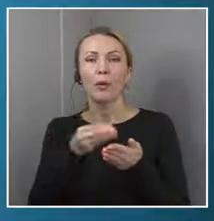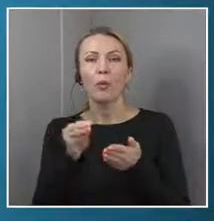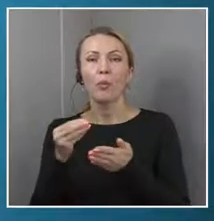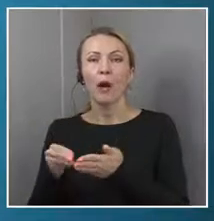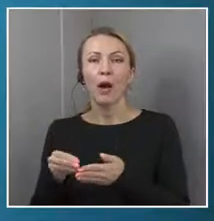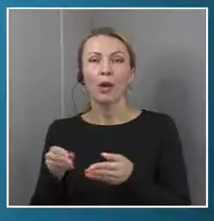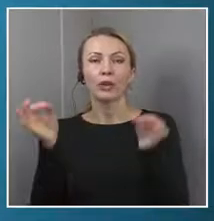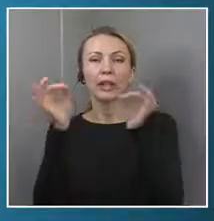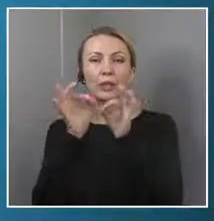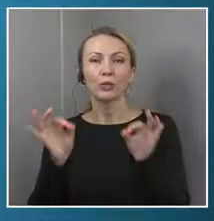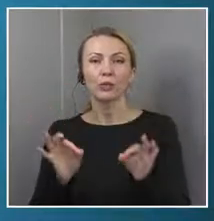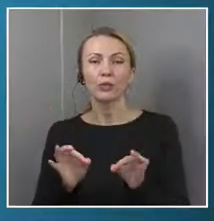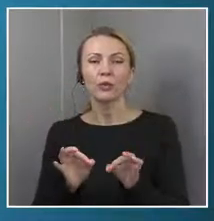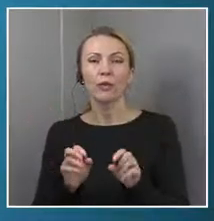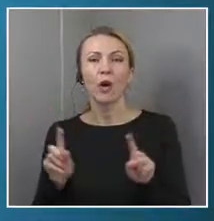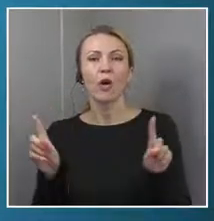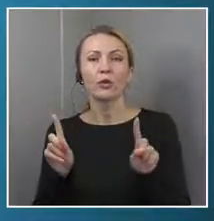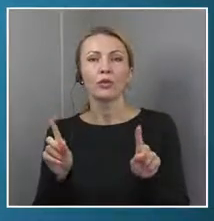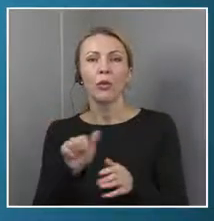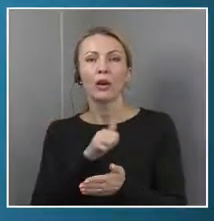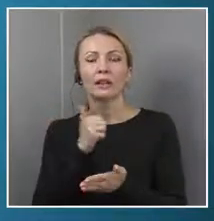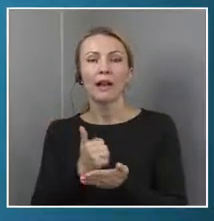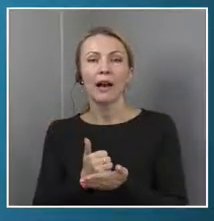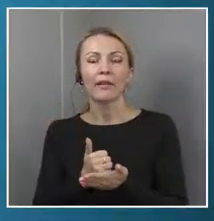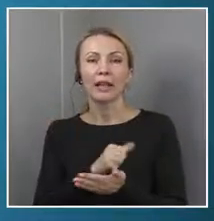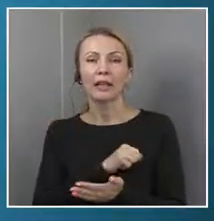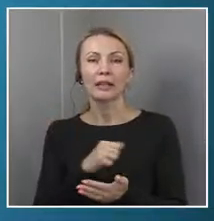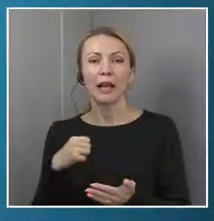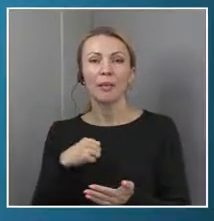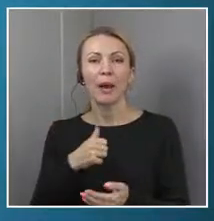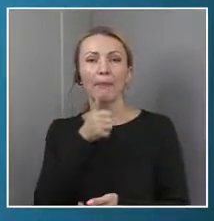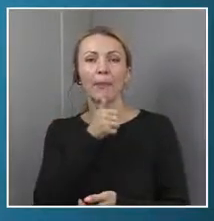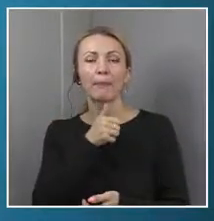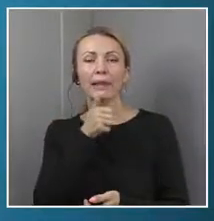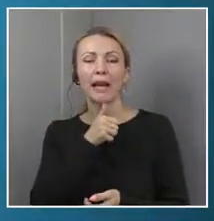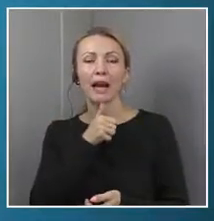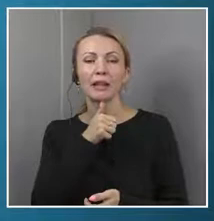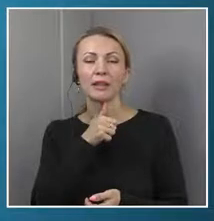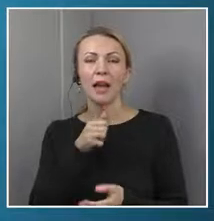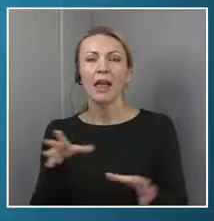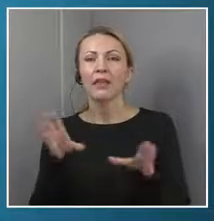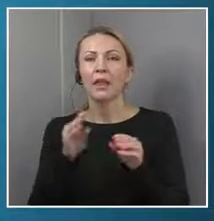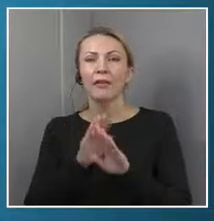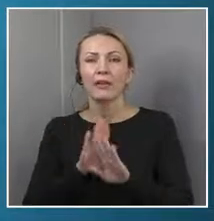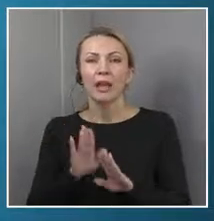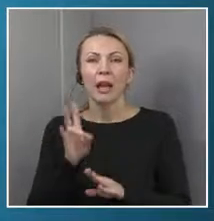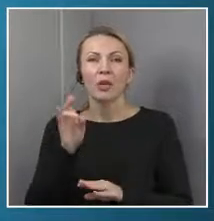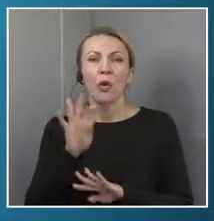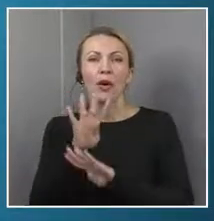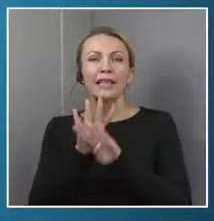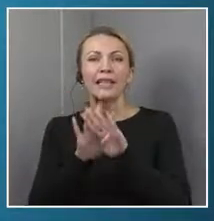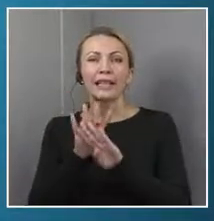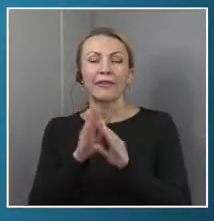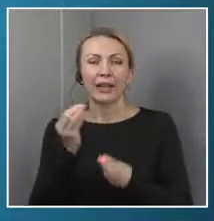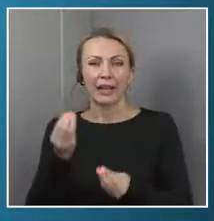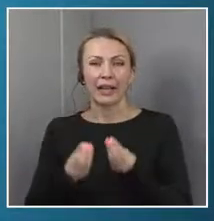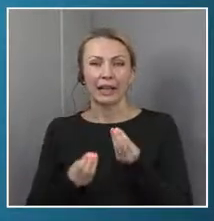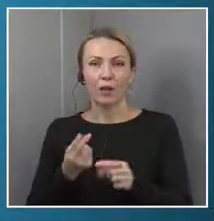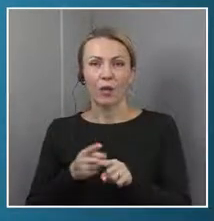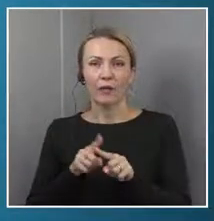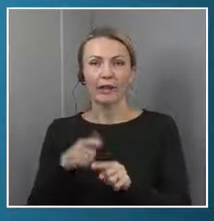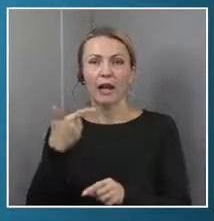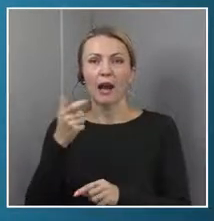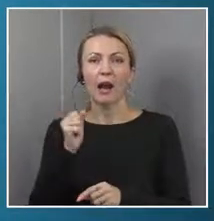Where do these people buy works of art? And what are the main players here? This list is not